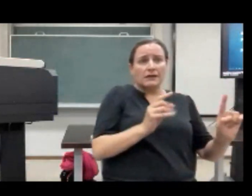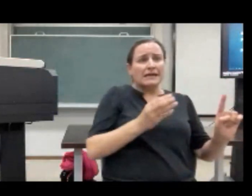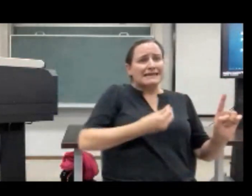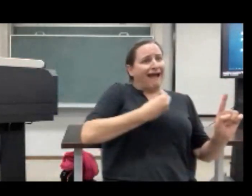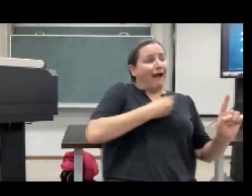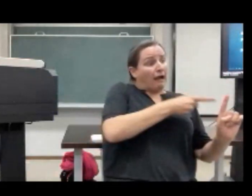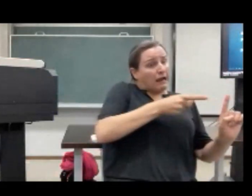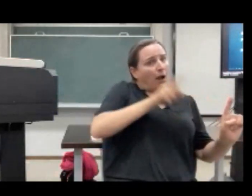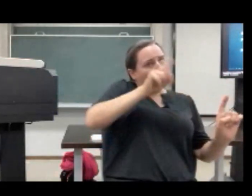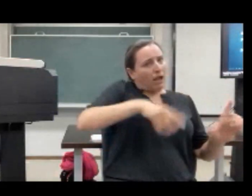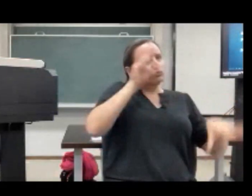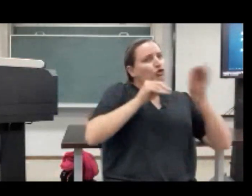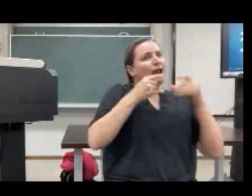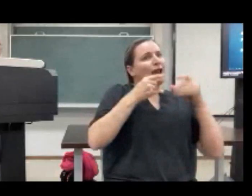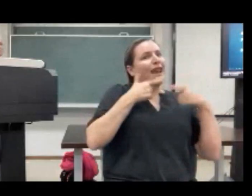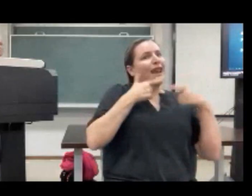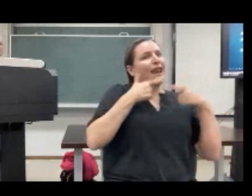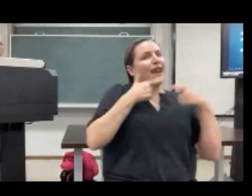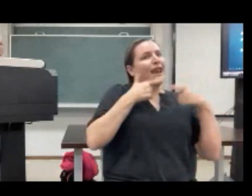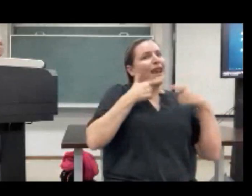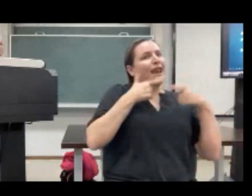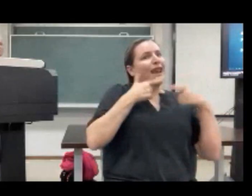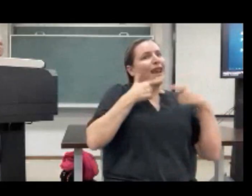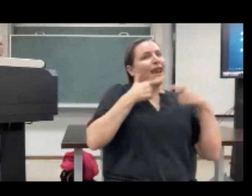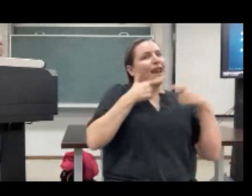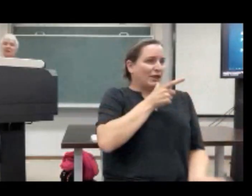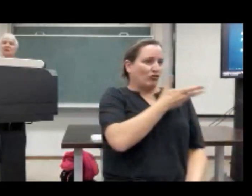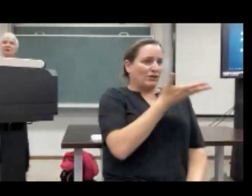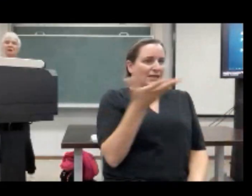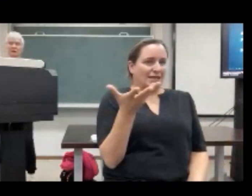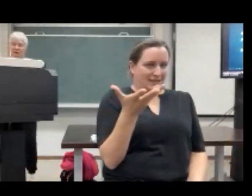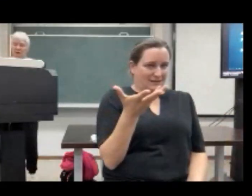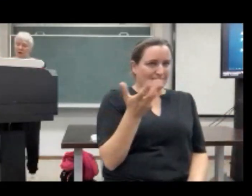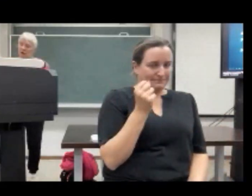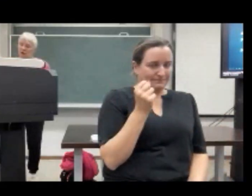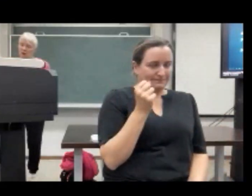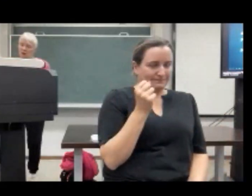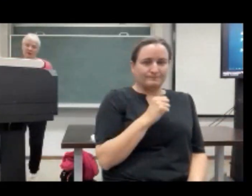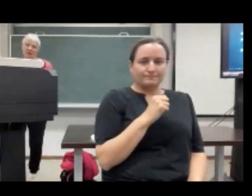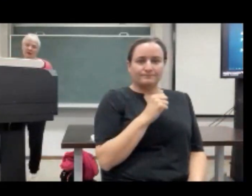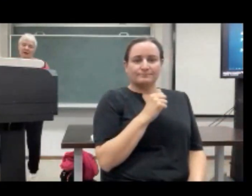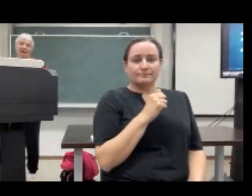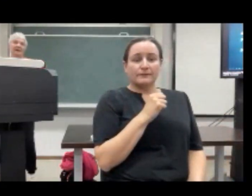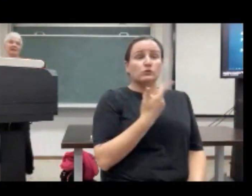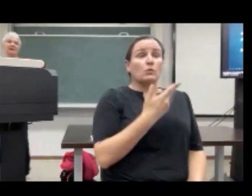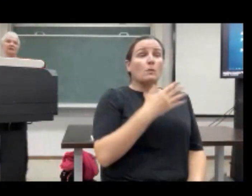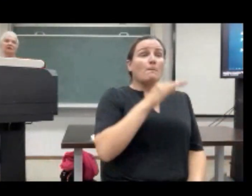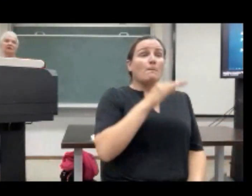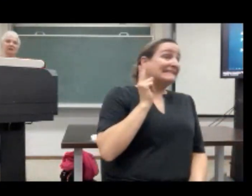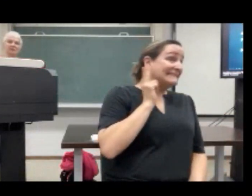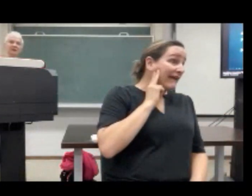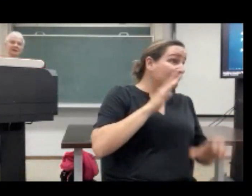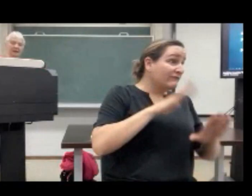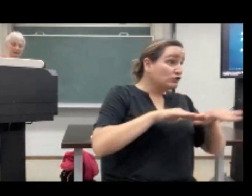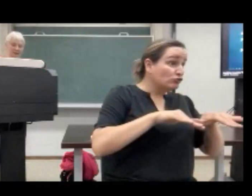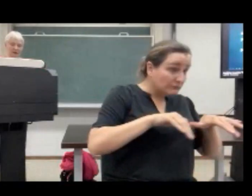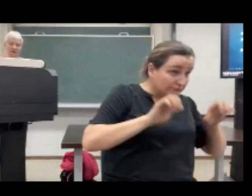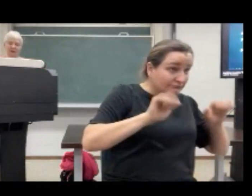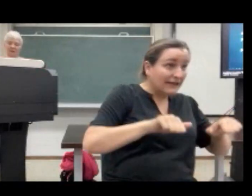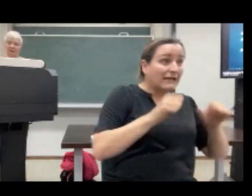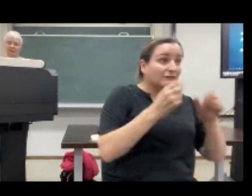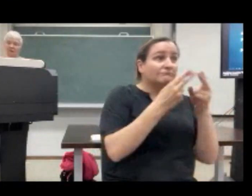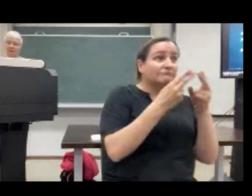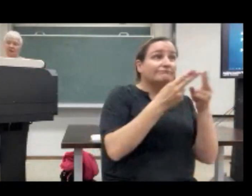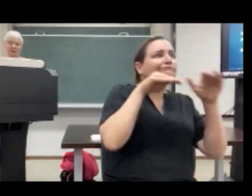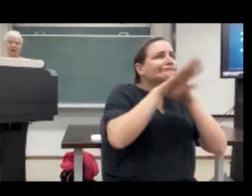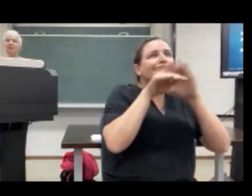deaf children. And educational achievement varies also a lot. Less than 15%